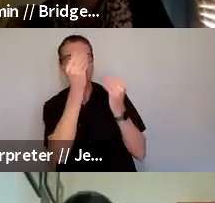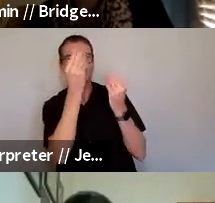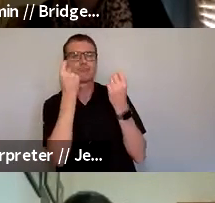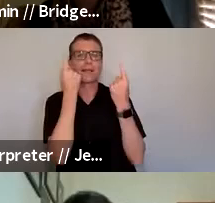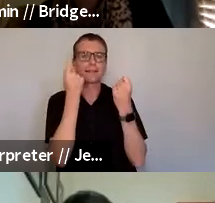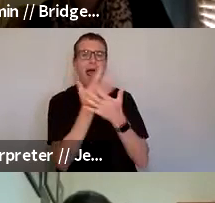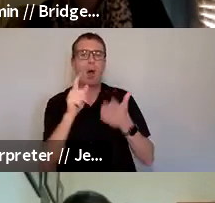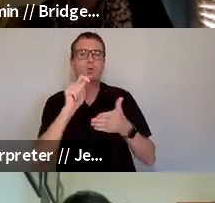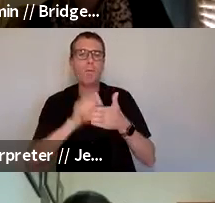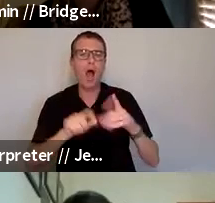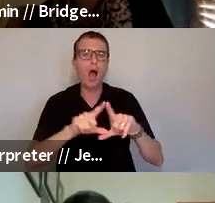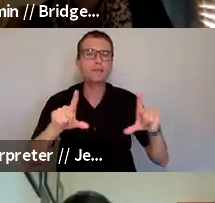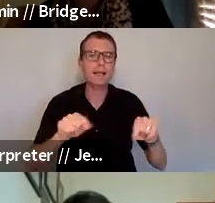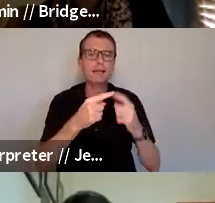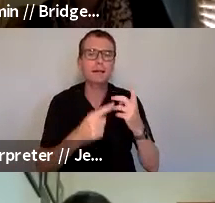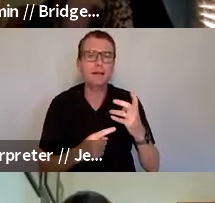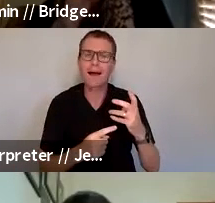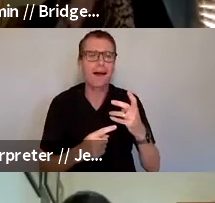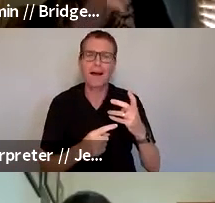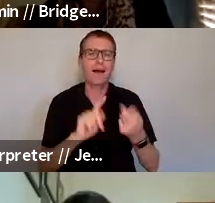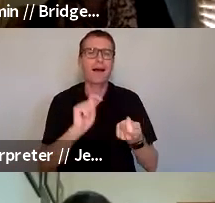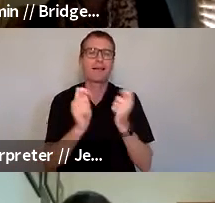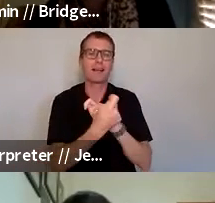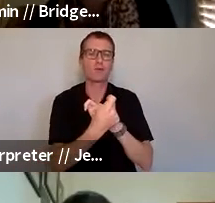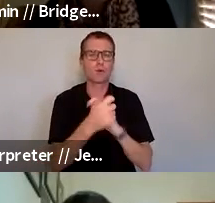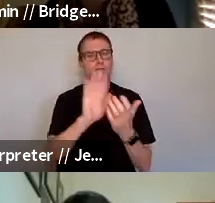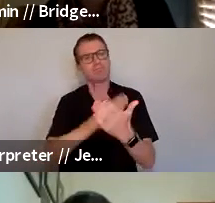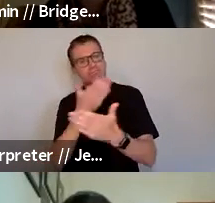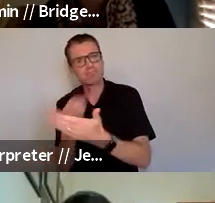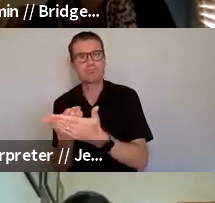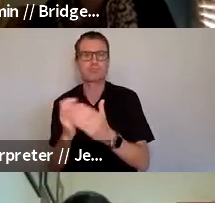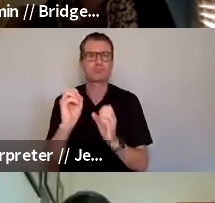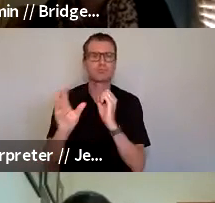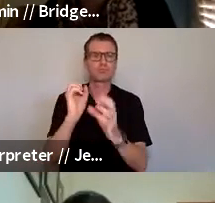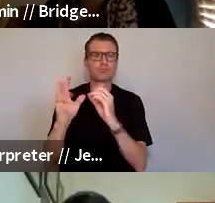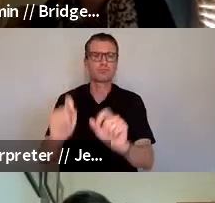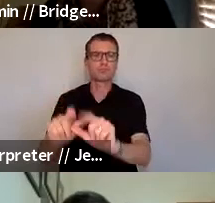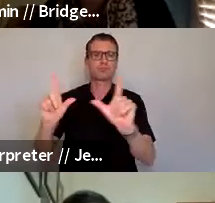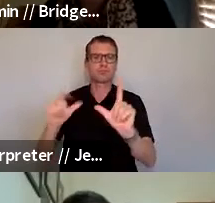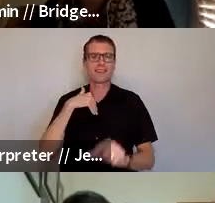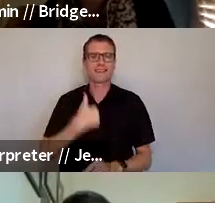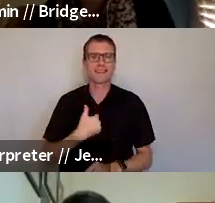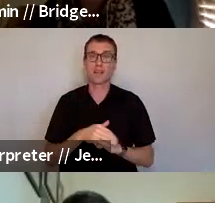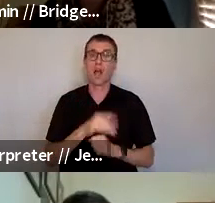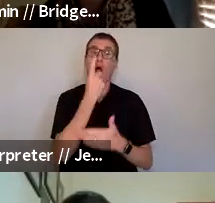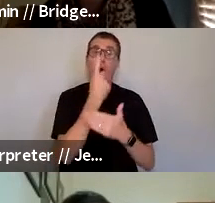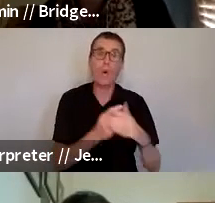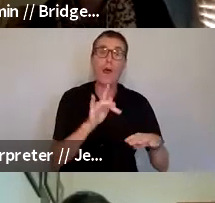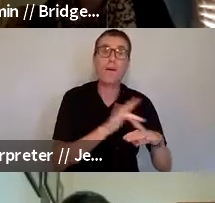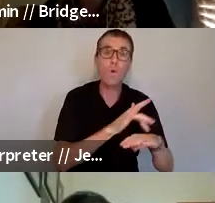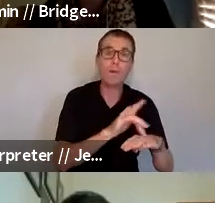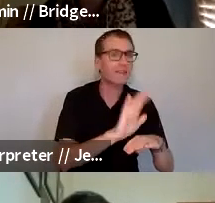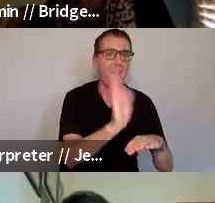it is really important that a lot of that information is signed as well, not actually just the performances. So actually being able to know how to access